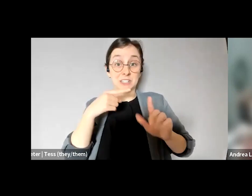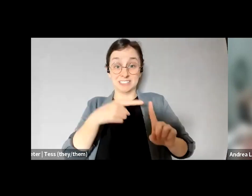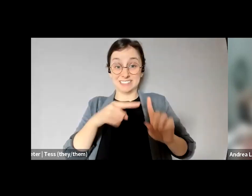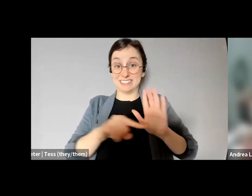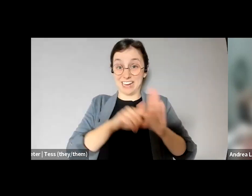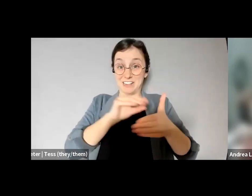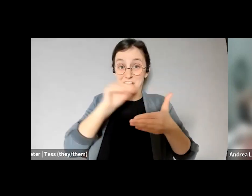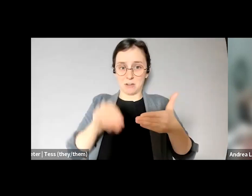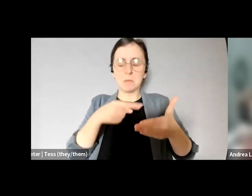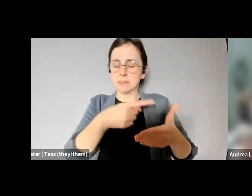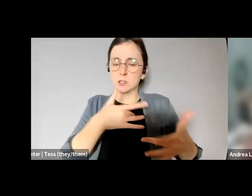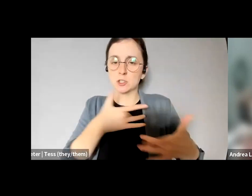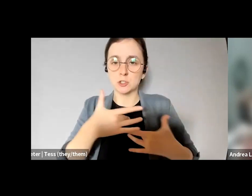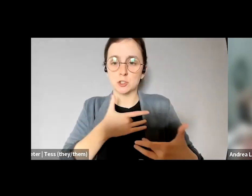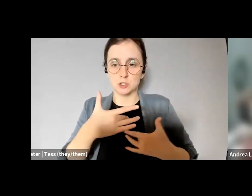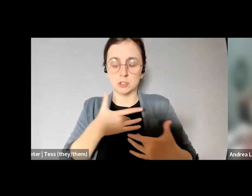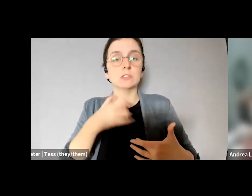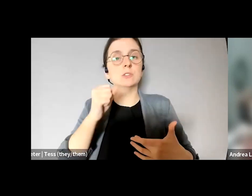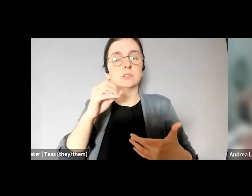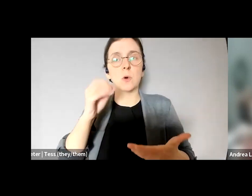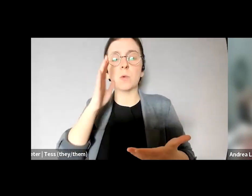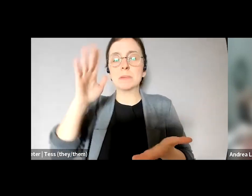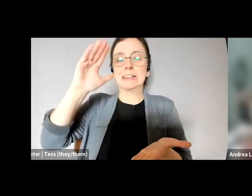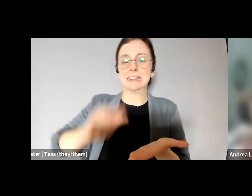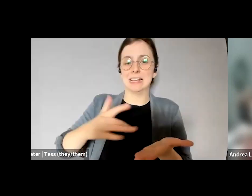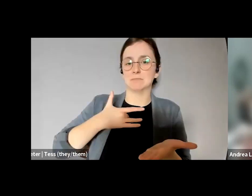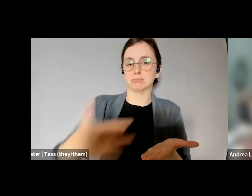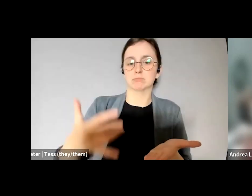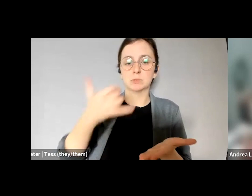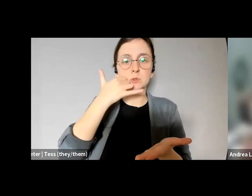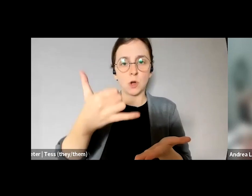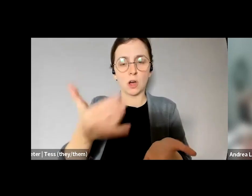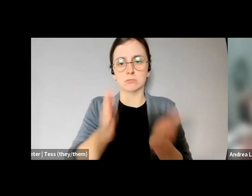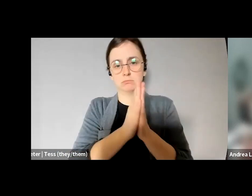so therefore might be less likely to call 988 and seek help.